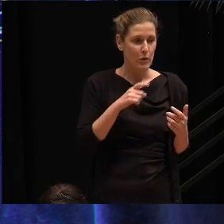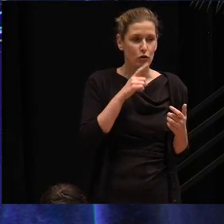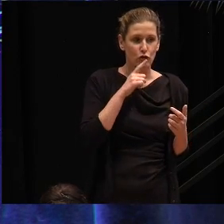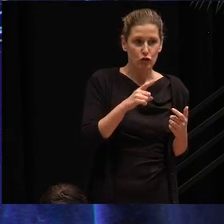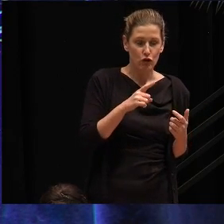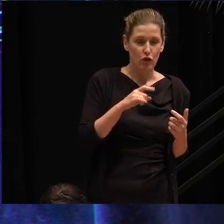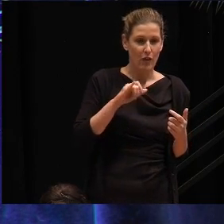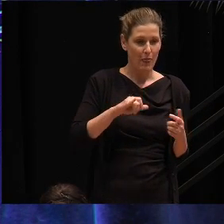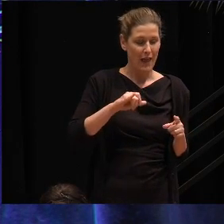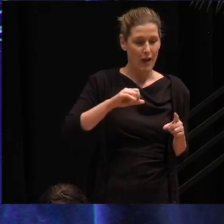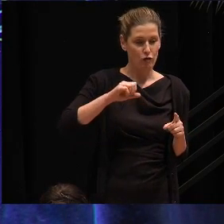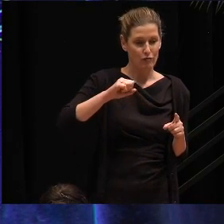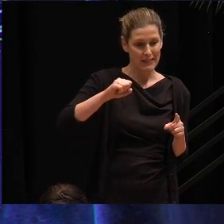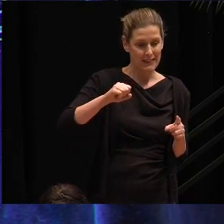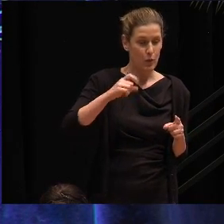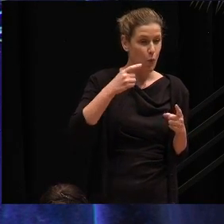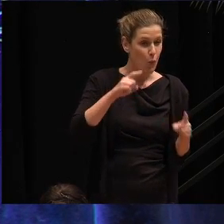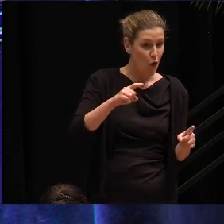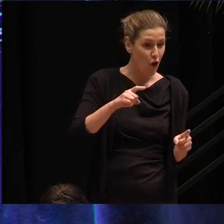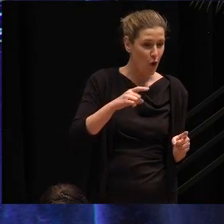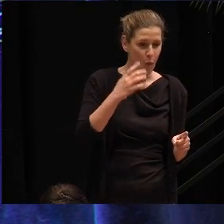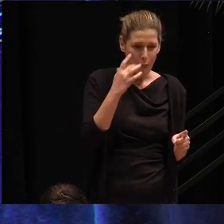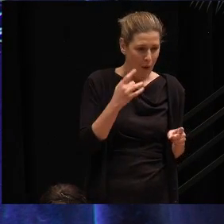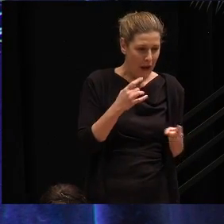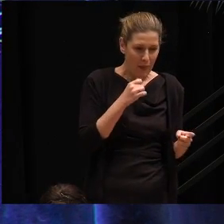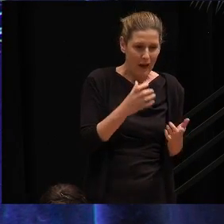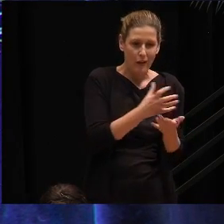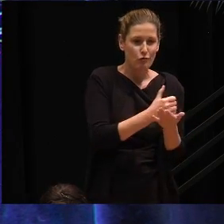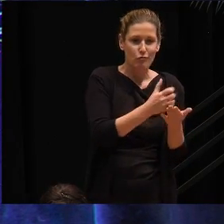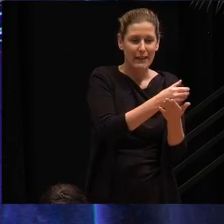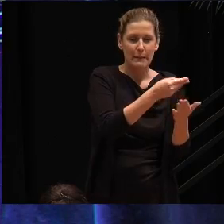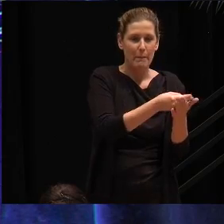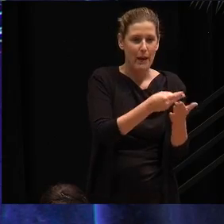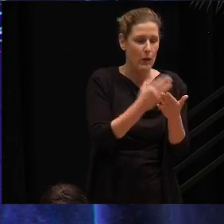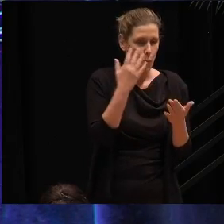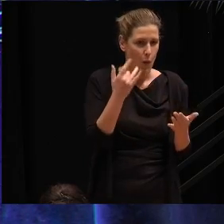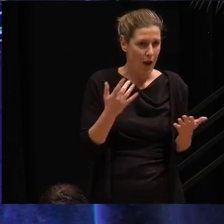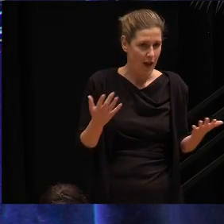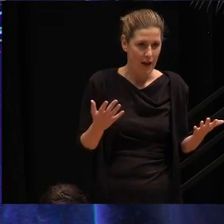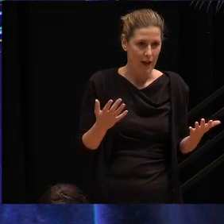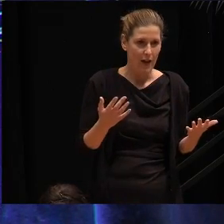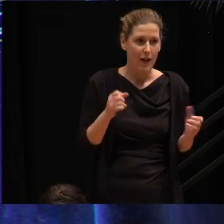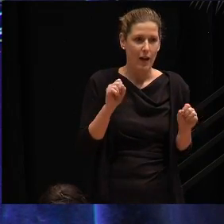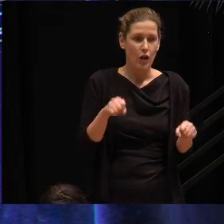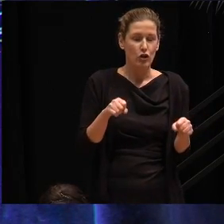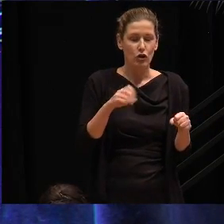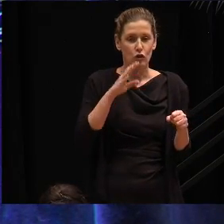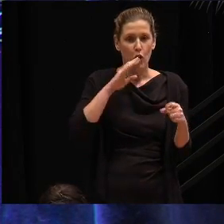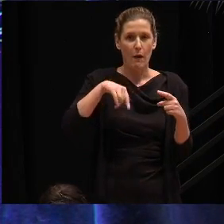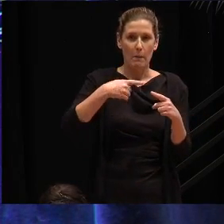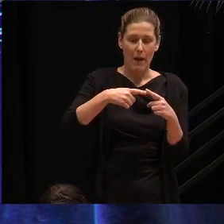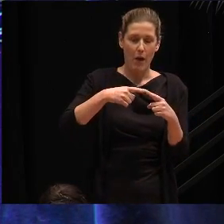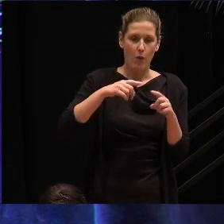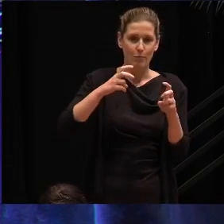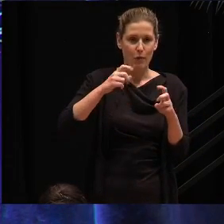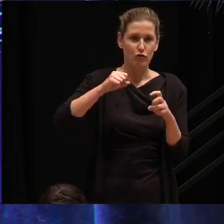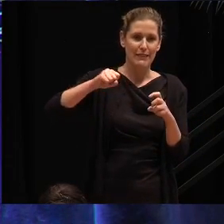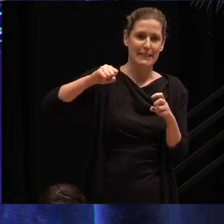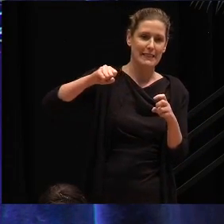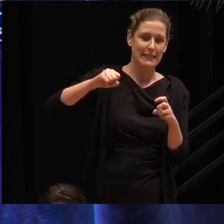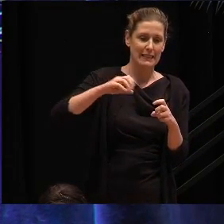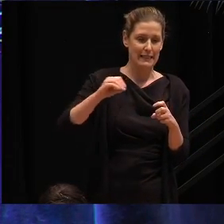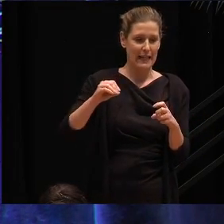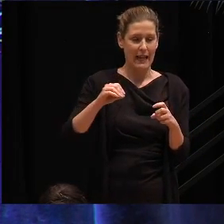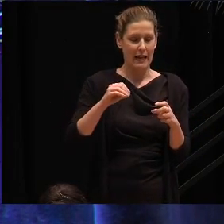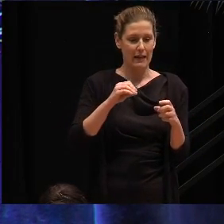this resistance is working if they're not raising money. I could say a lot about the resistance and the organization